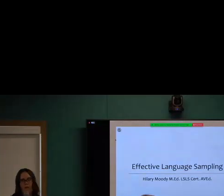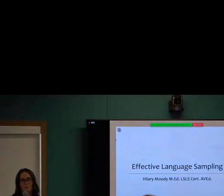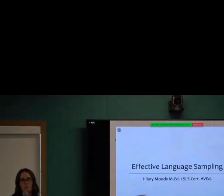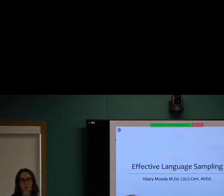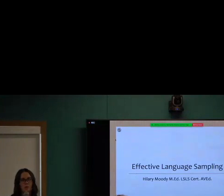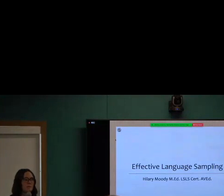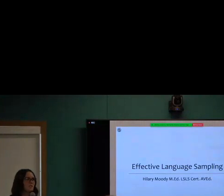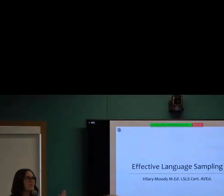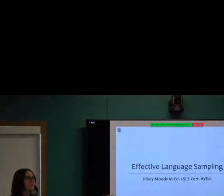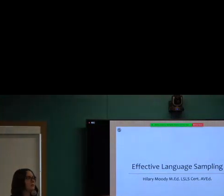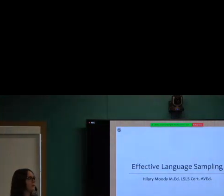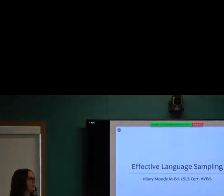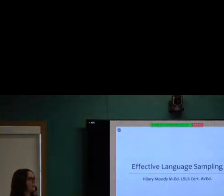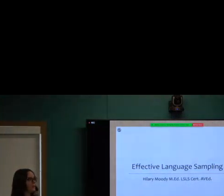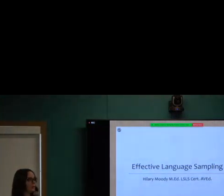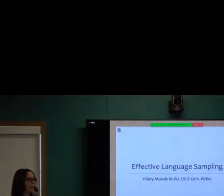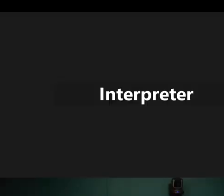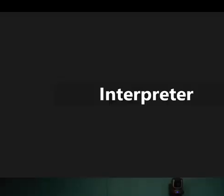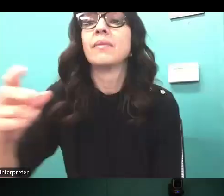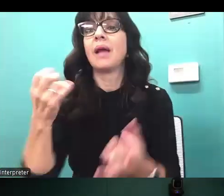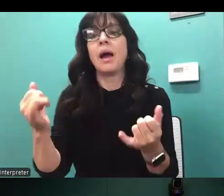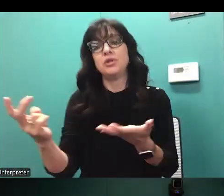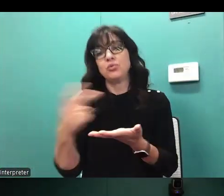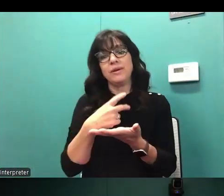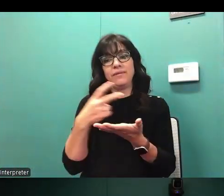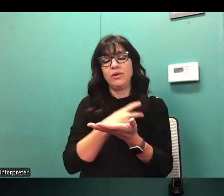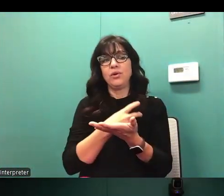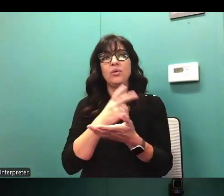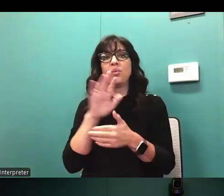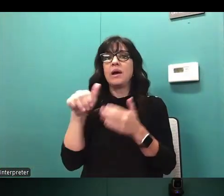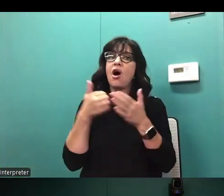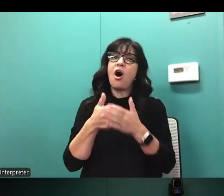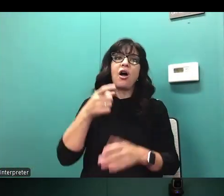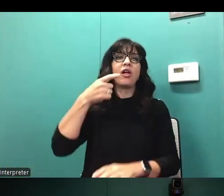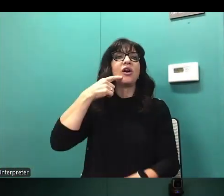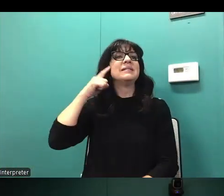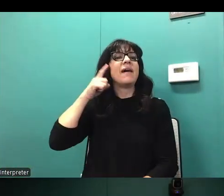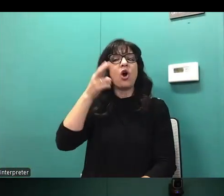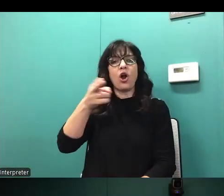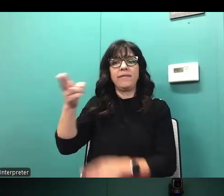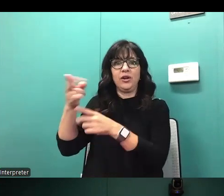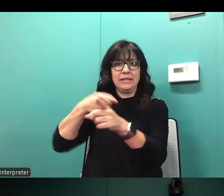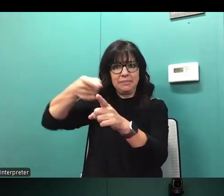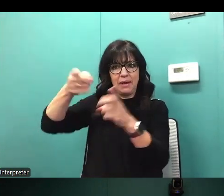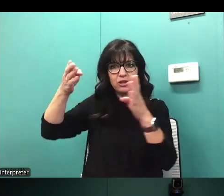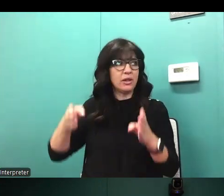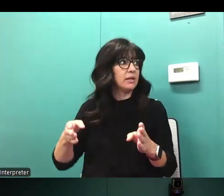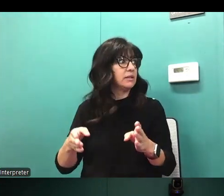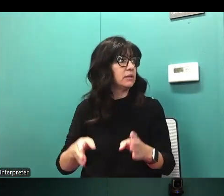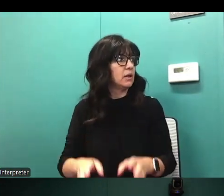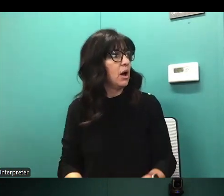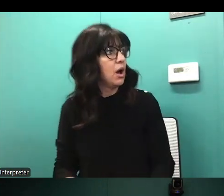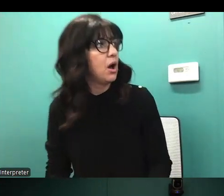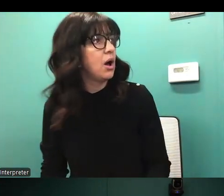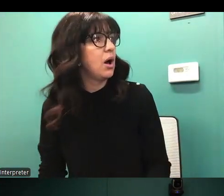Okay, I'm sure this is just a review. We are all deaf and hard of hearing like specialists and we know how to do this, but I don't know about you, like,